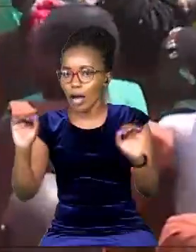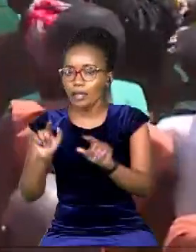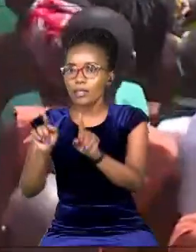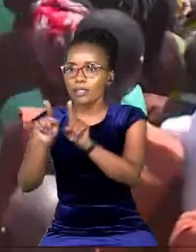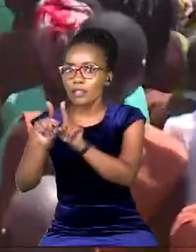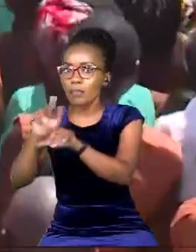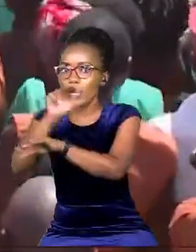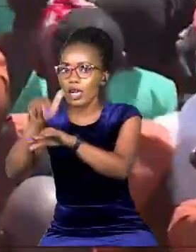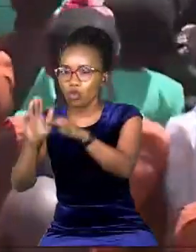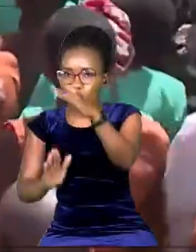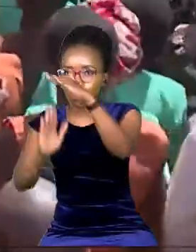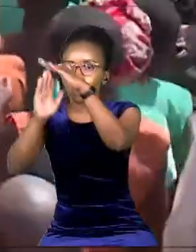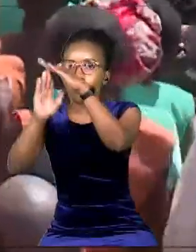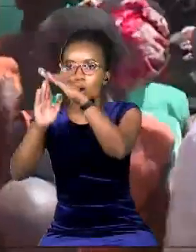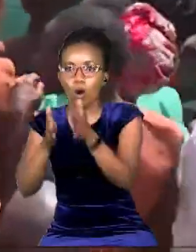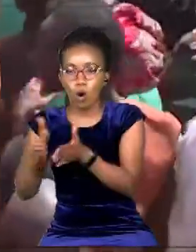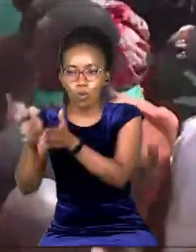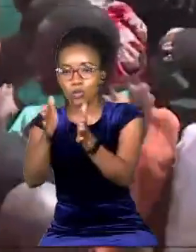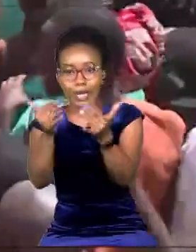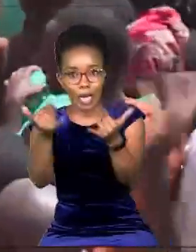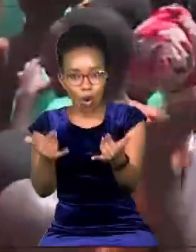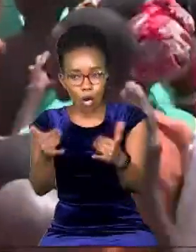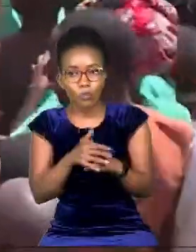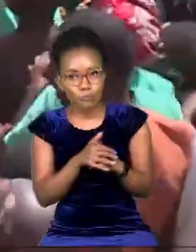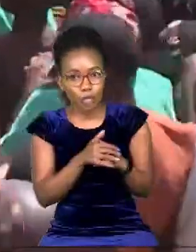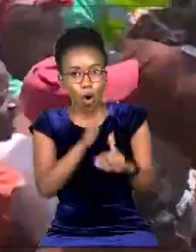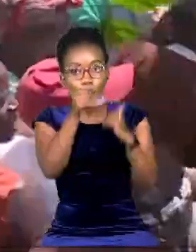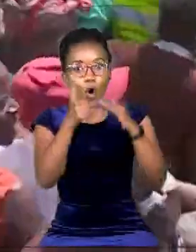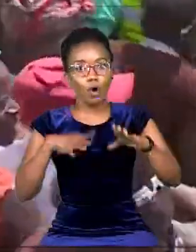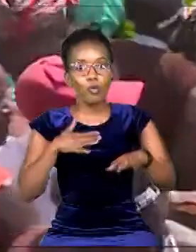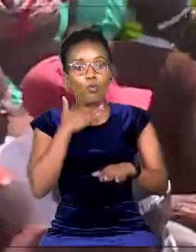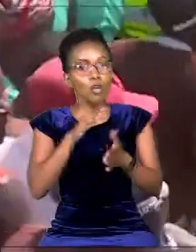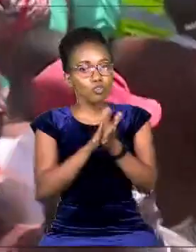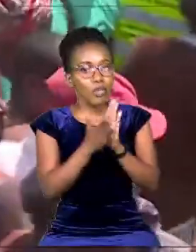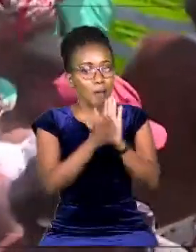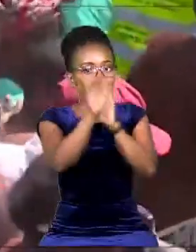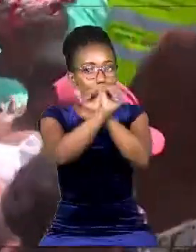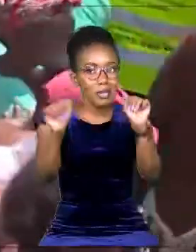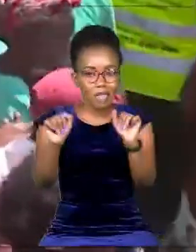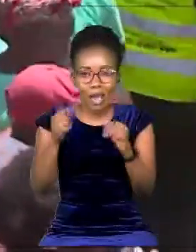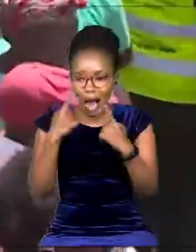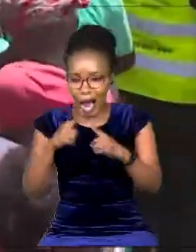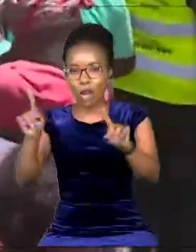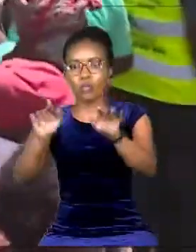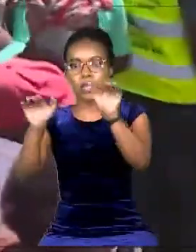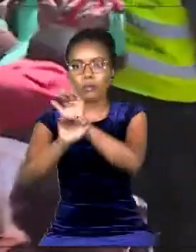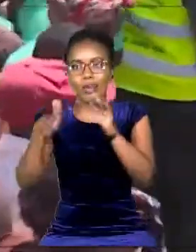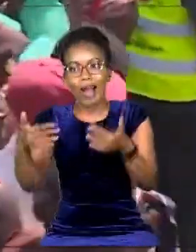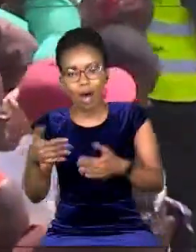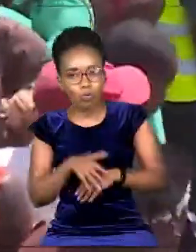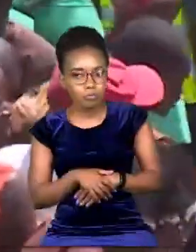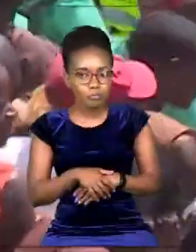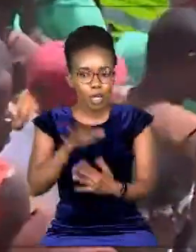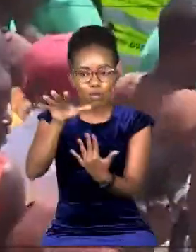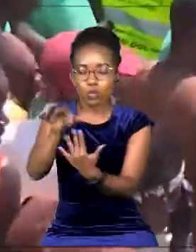to the nation top seat. Until now, presidential aspirants have not yet announced their deputies, weighing in between